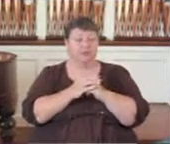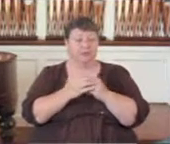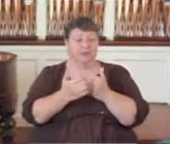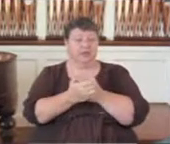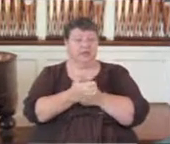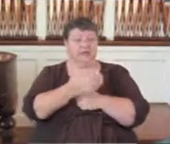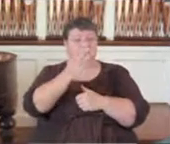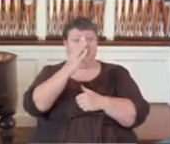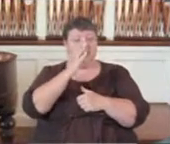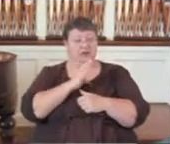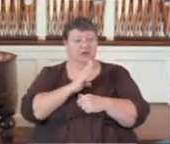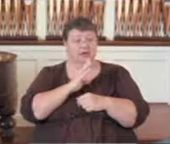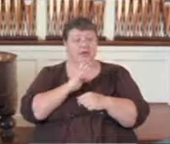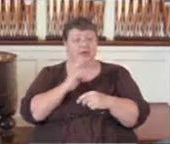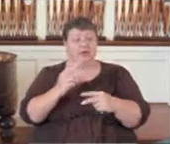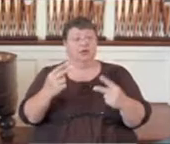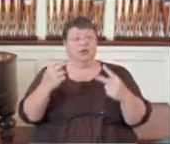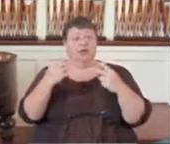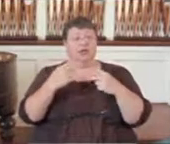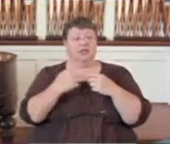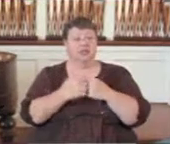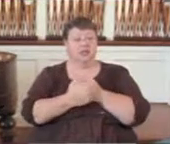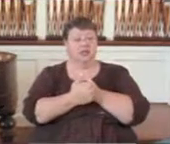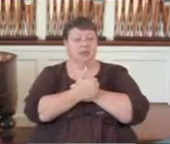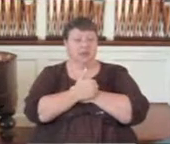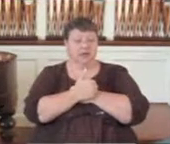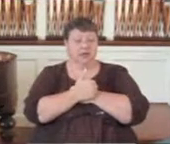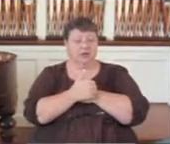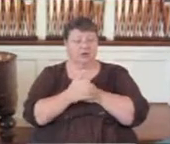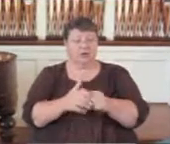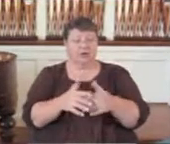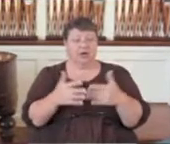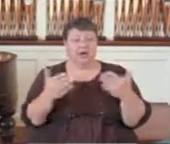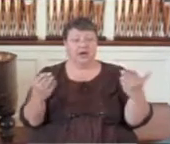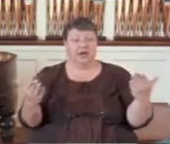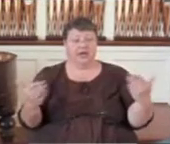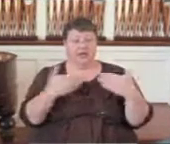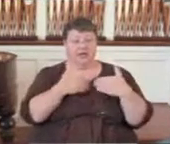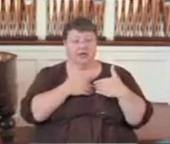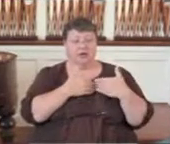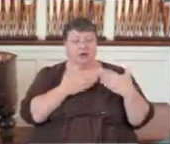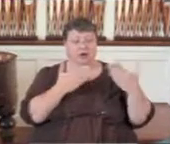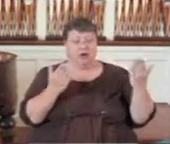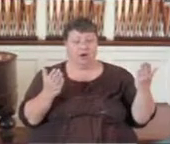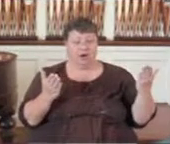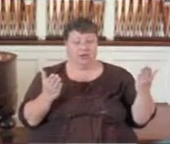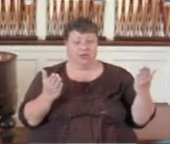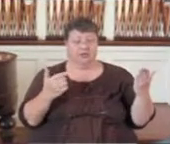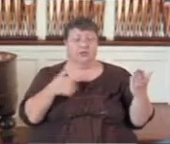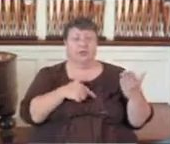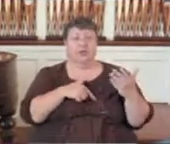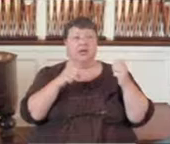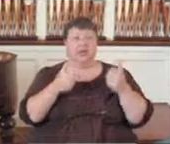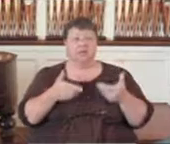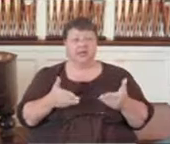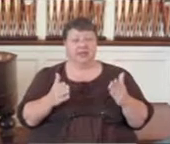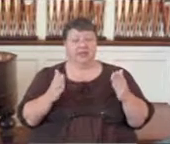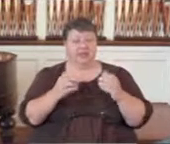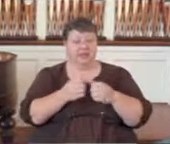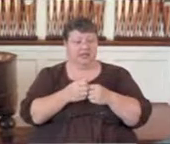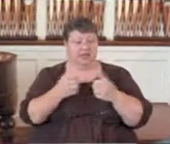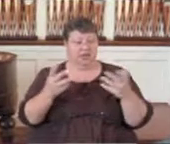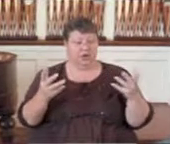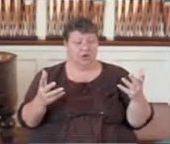Loving God, look at us with love and open our hands and hearts so we may let